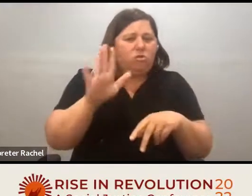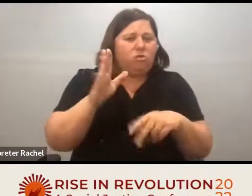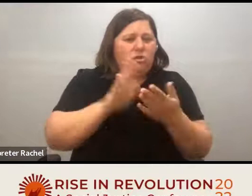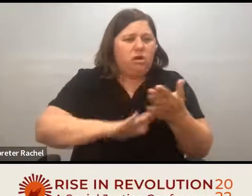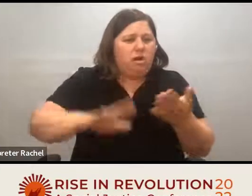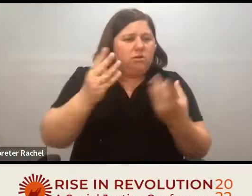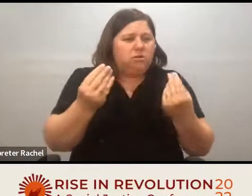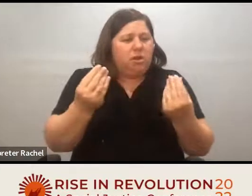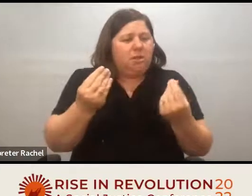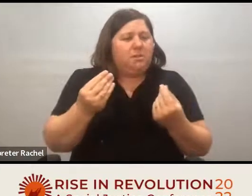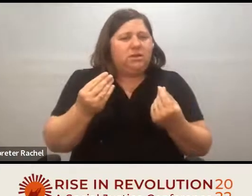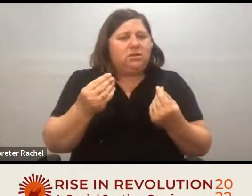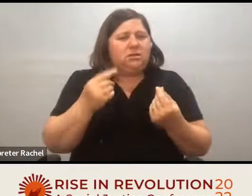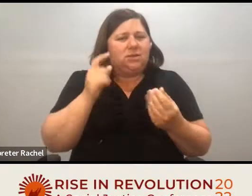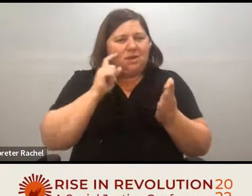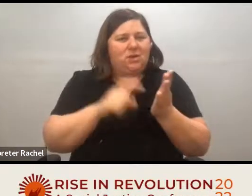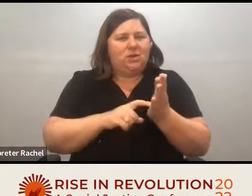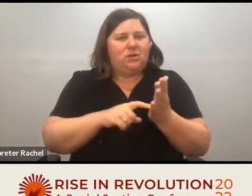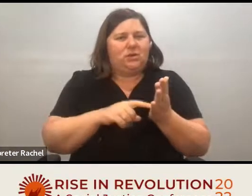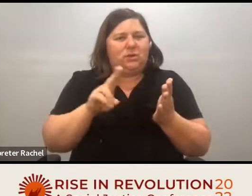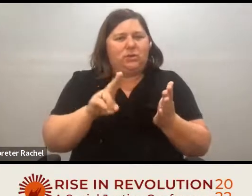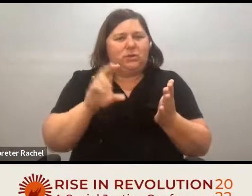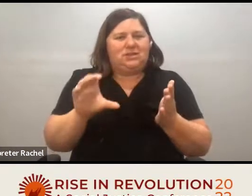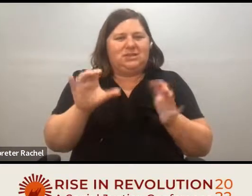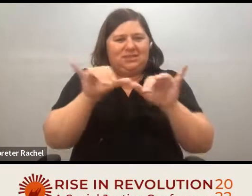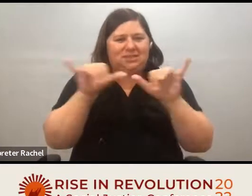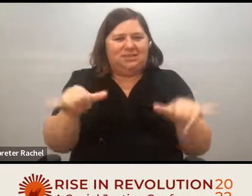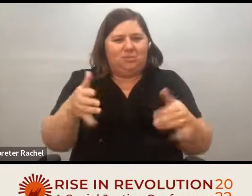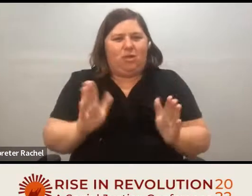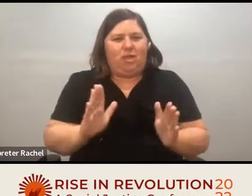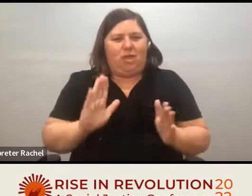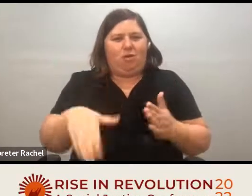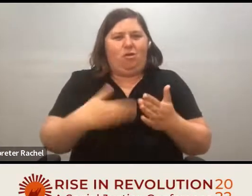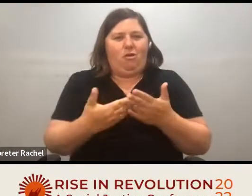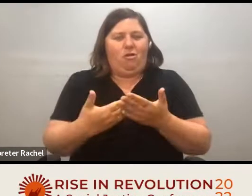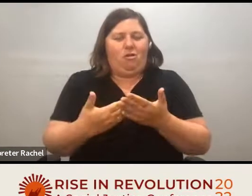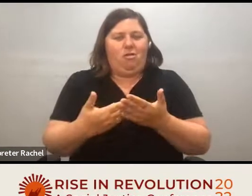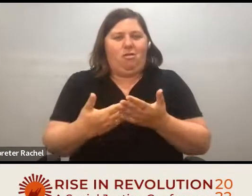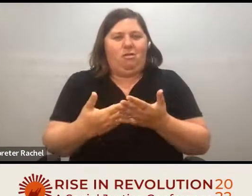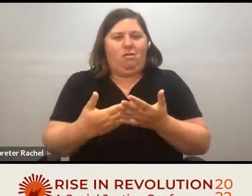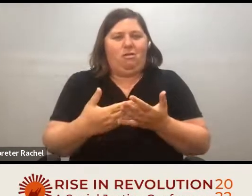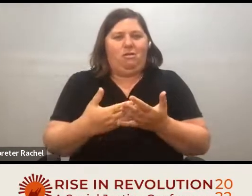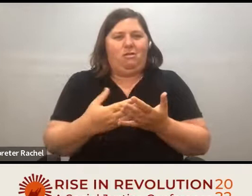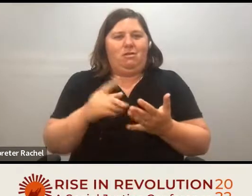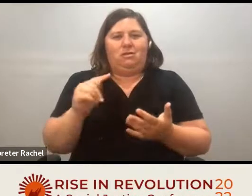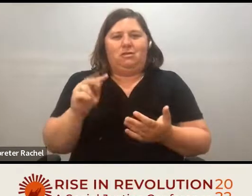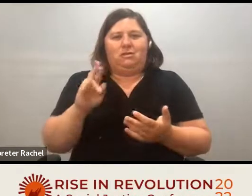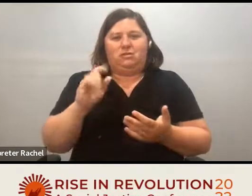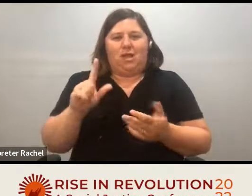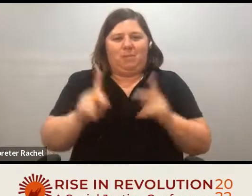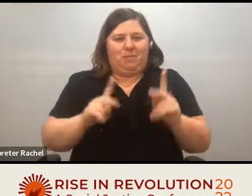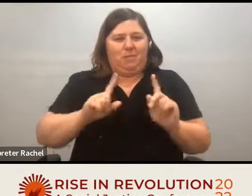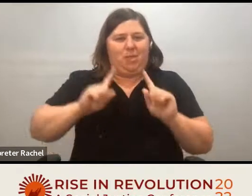the UC system that they're gonna let all tribally enrolled folks go for free.